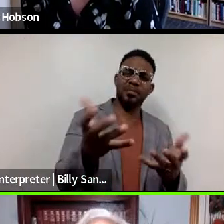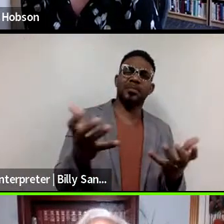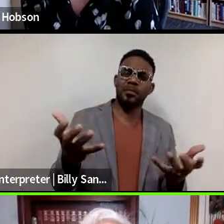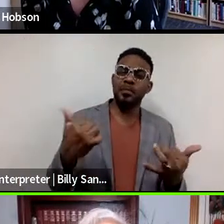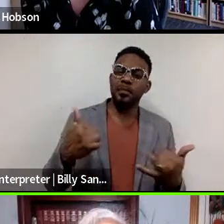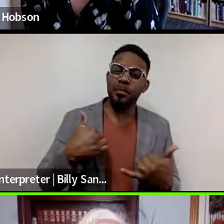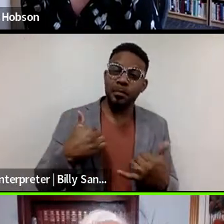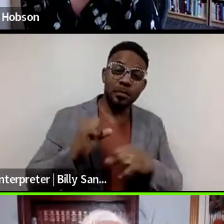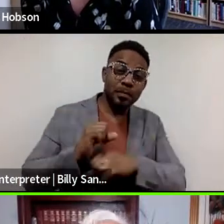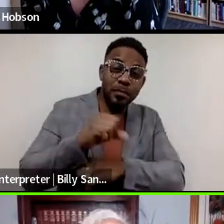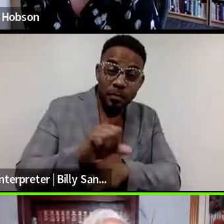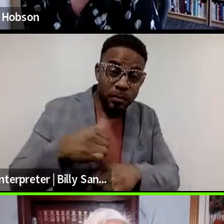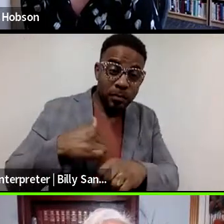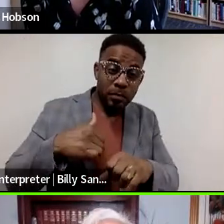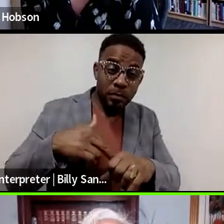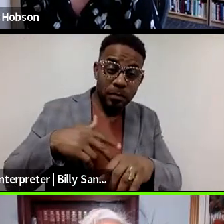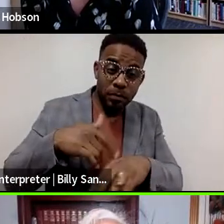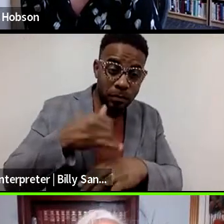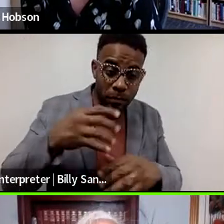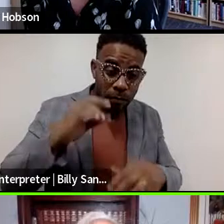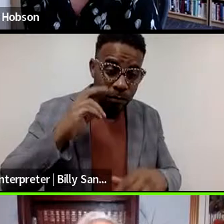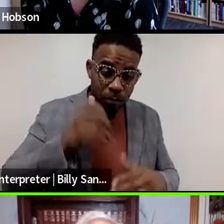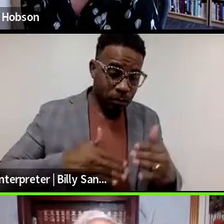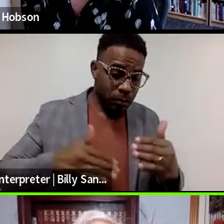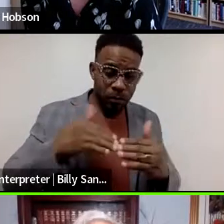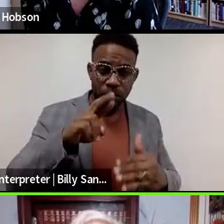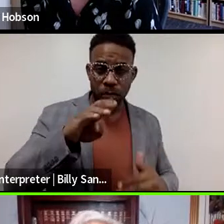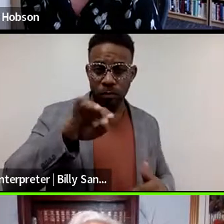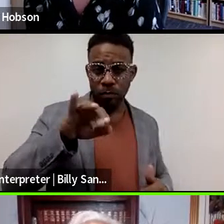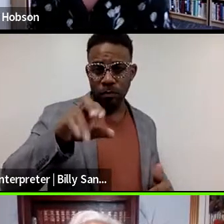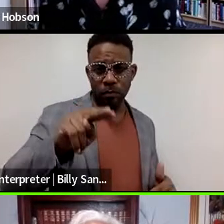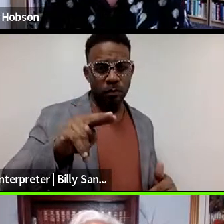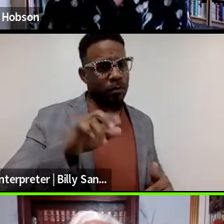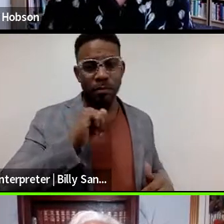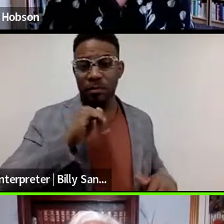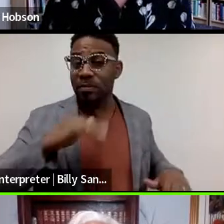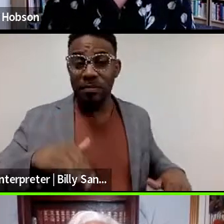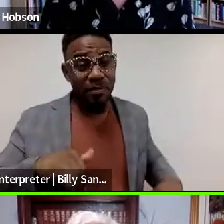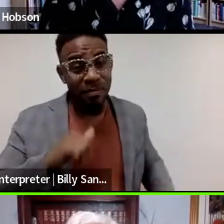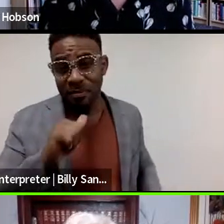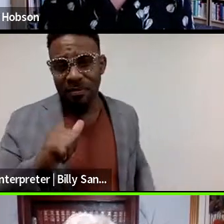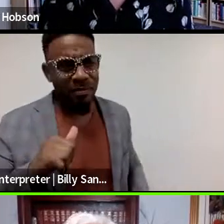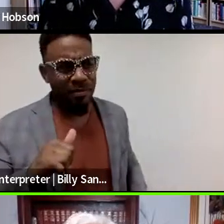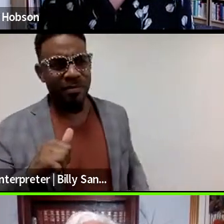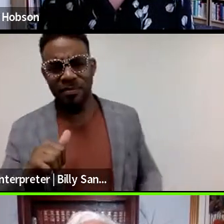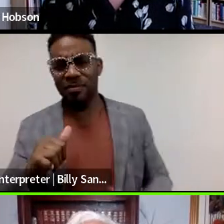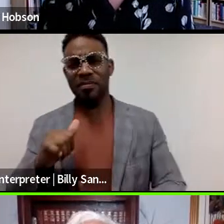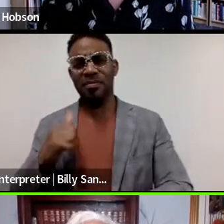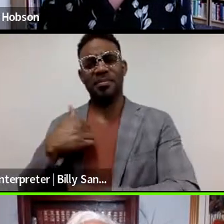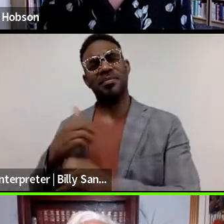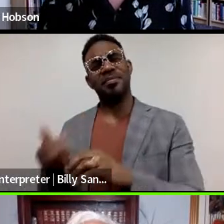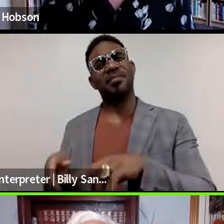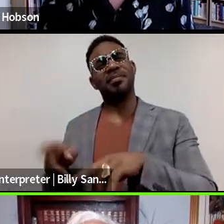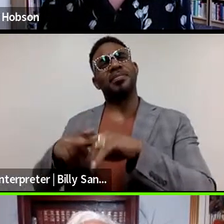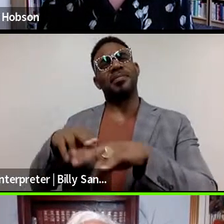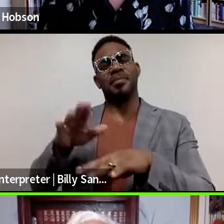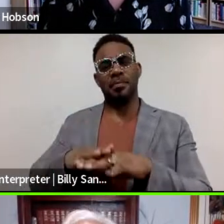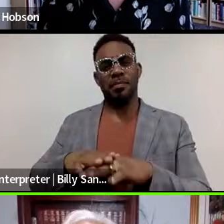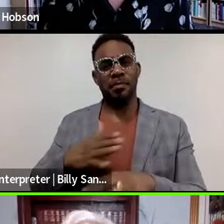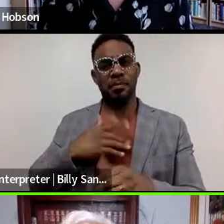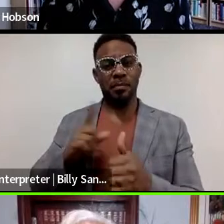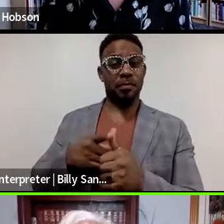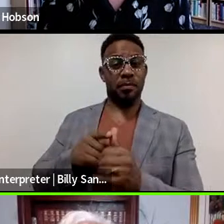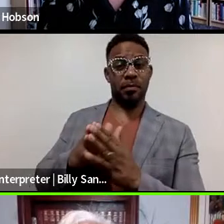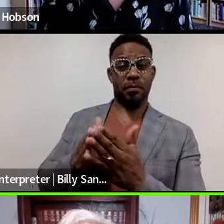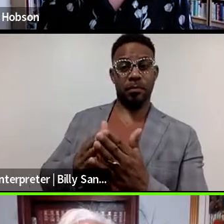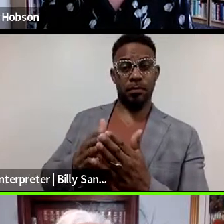We have overcome. We have crossed the racial Rubicon. No, we haven't. And I've got to say, that builds on my first